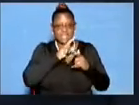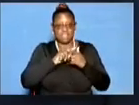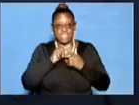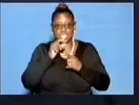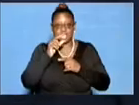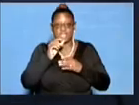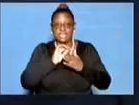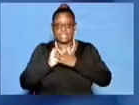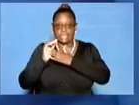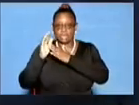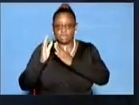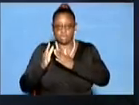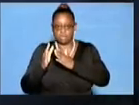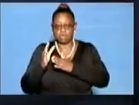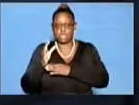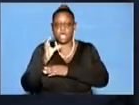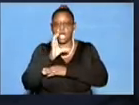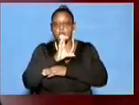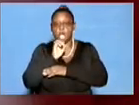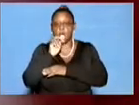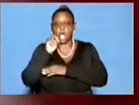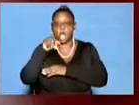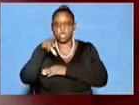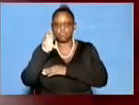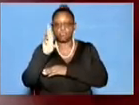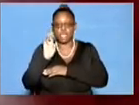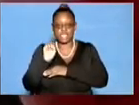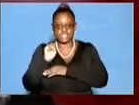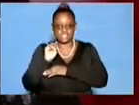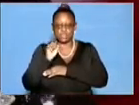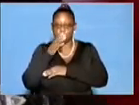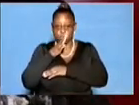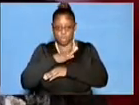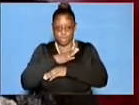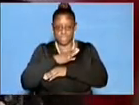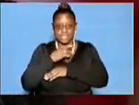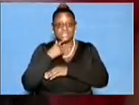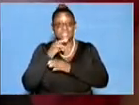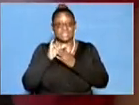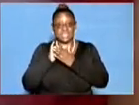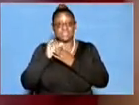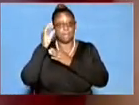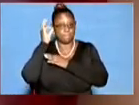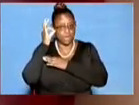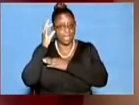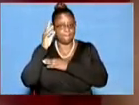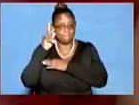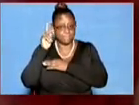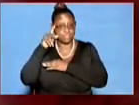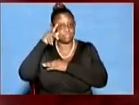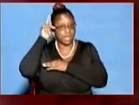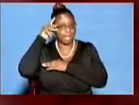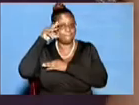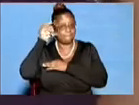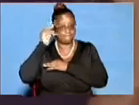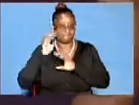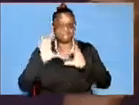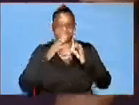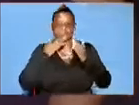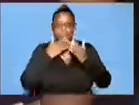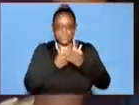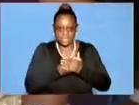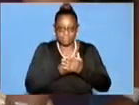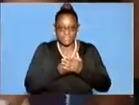Congresswoman Frederica Wilson. He is so deserving. And number one, let's remember that he